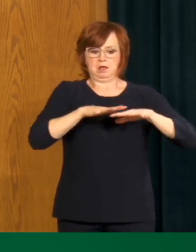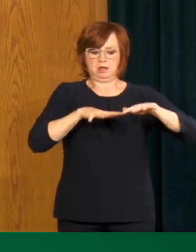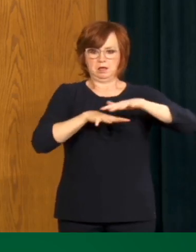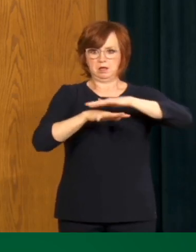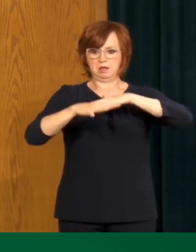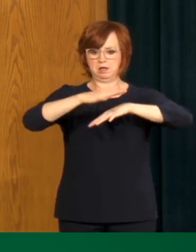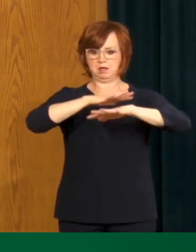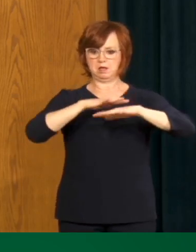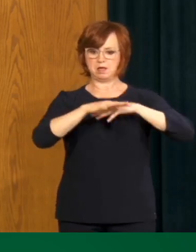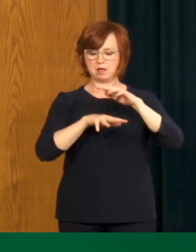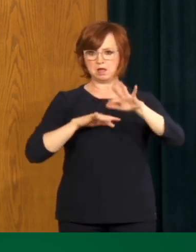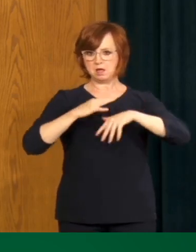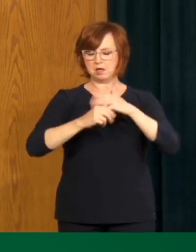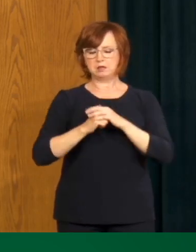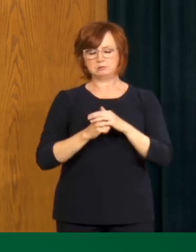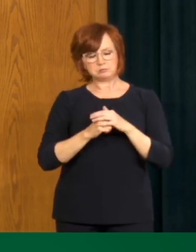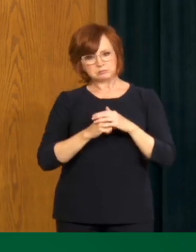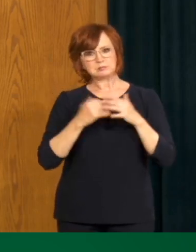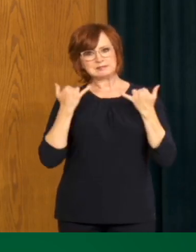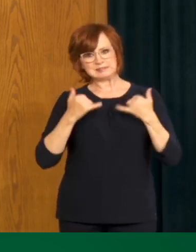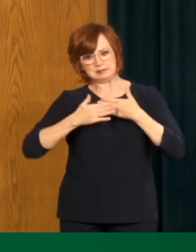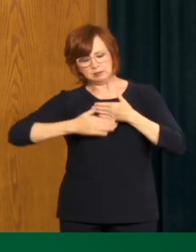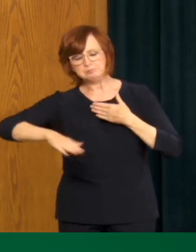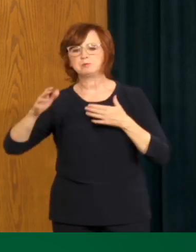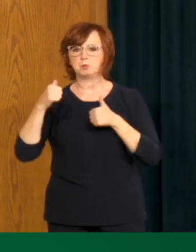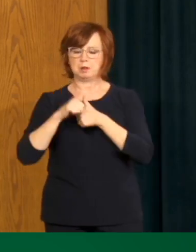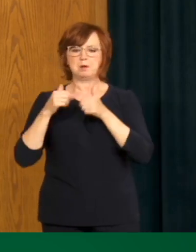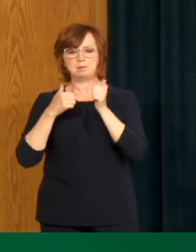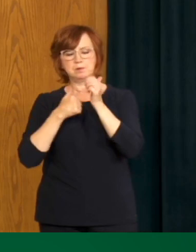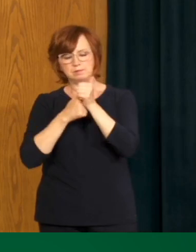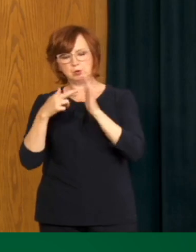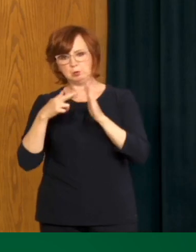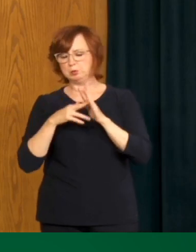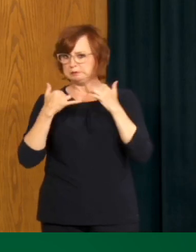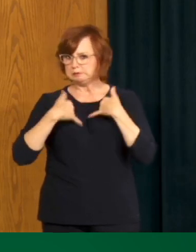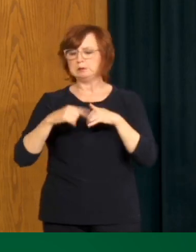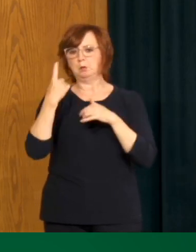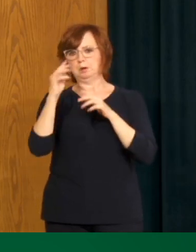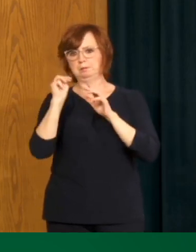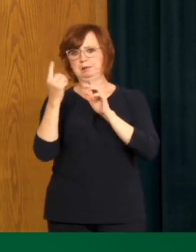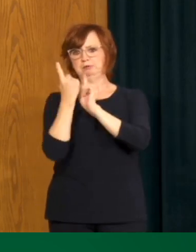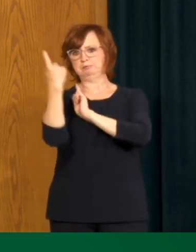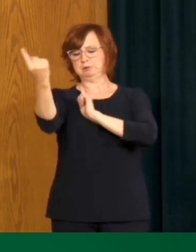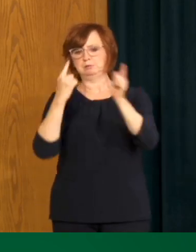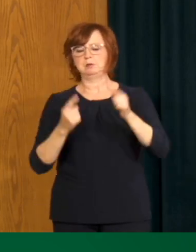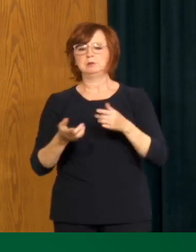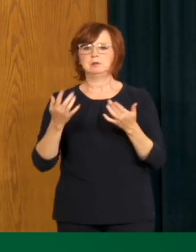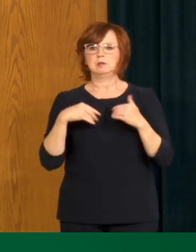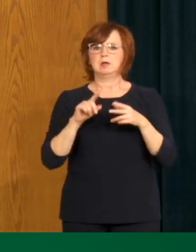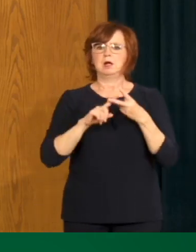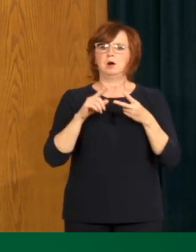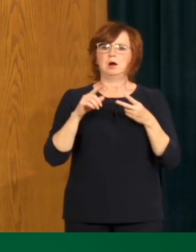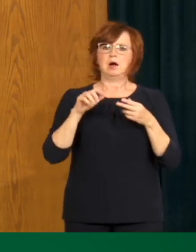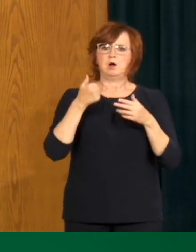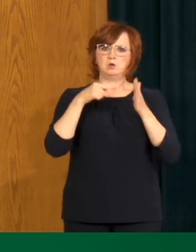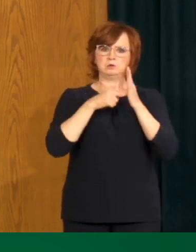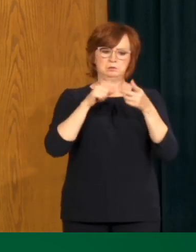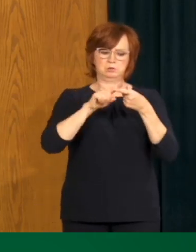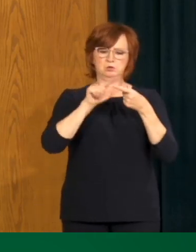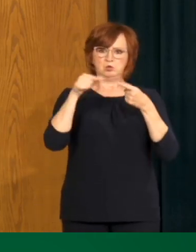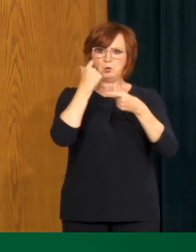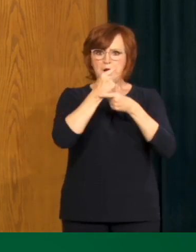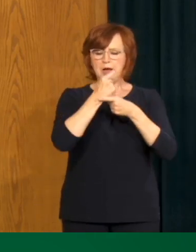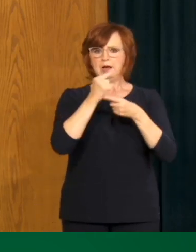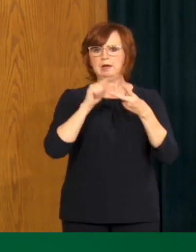forward. And then we had some questions about the special exemptions for places of worship or for graduations or other outdoor